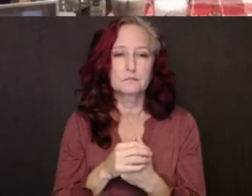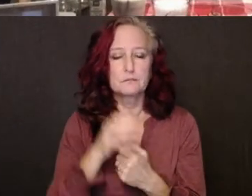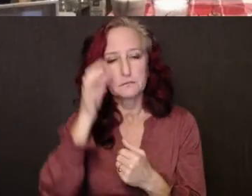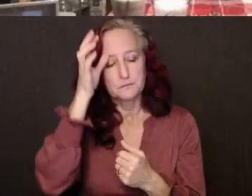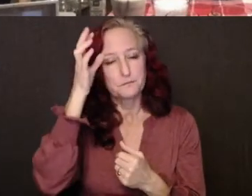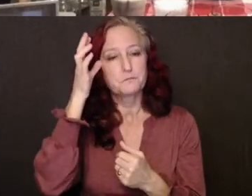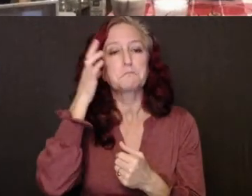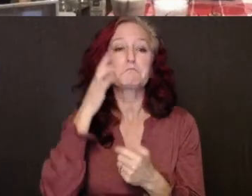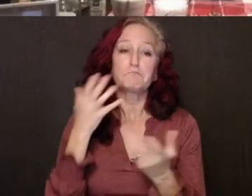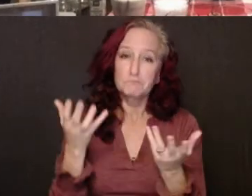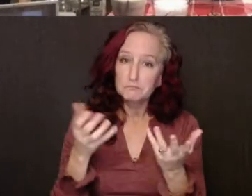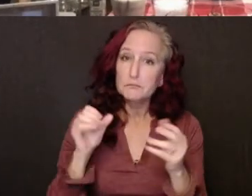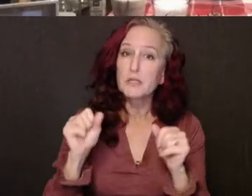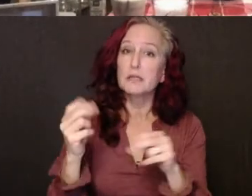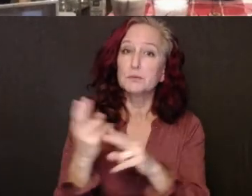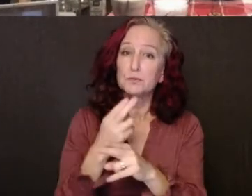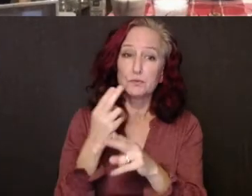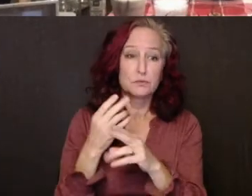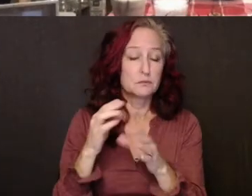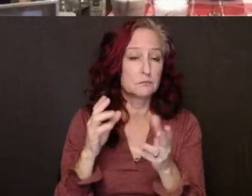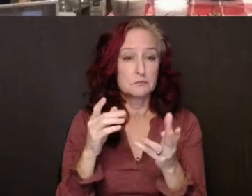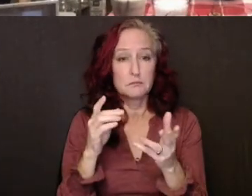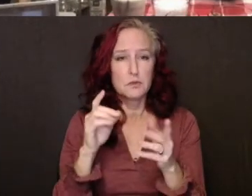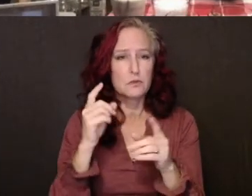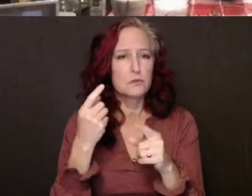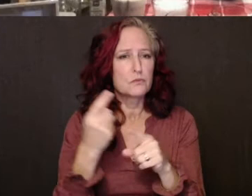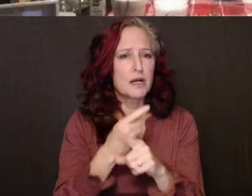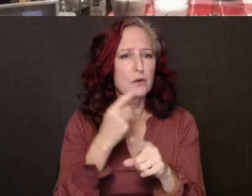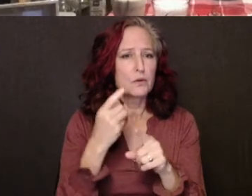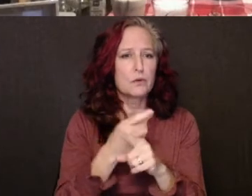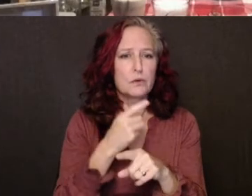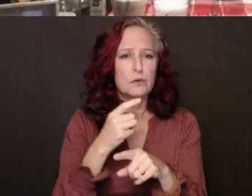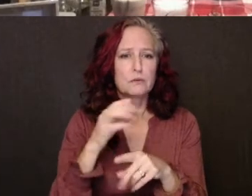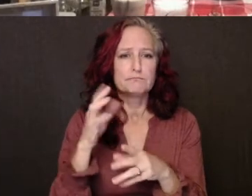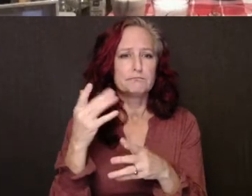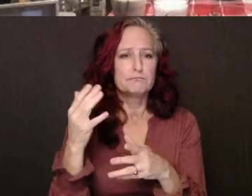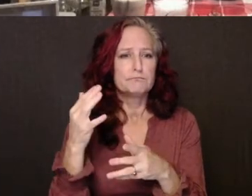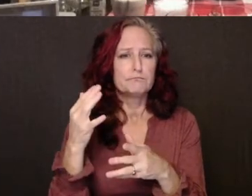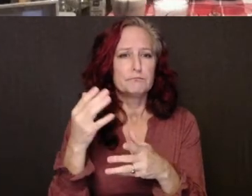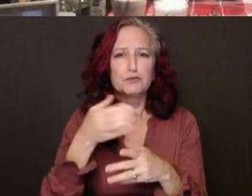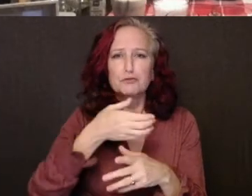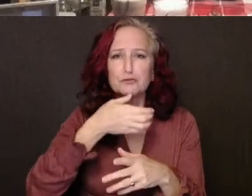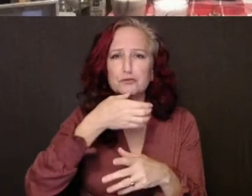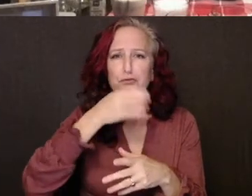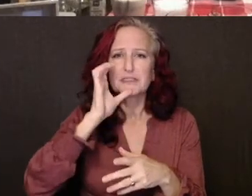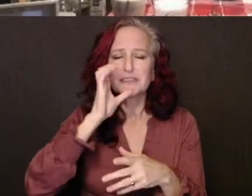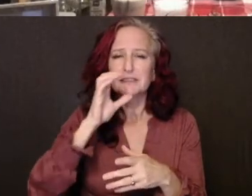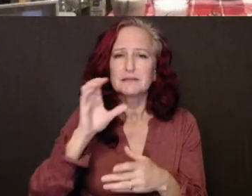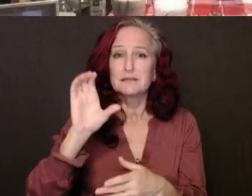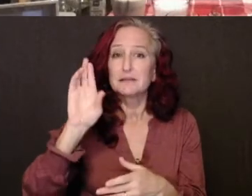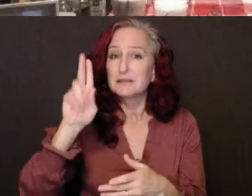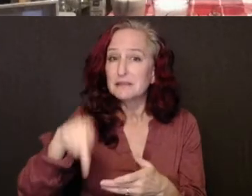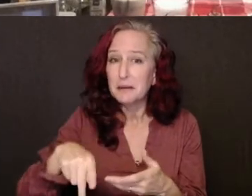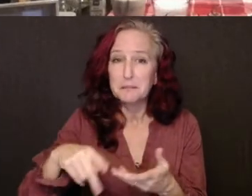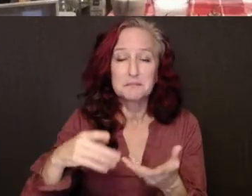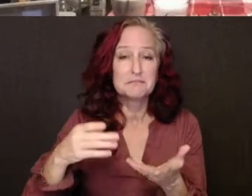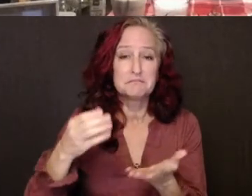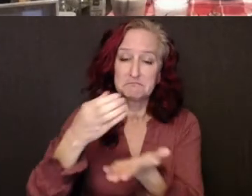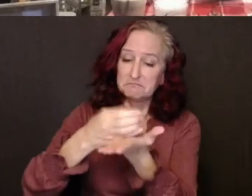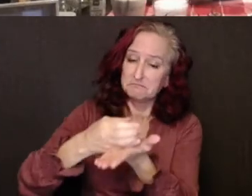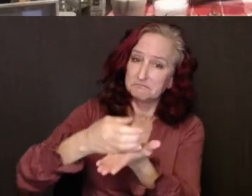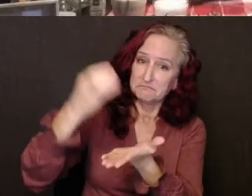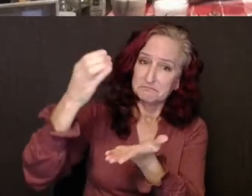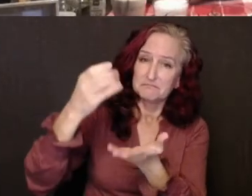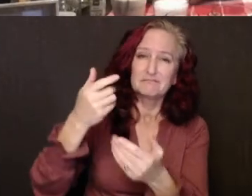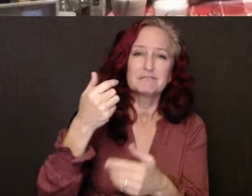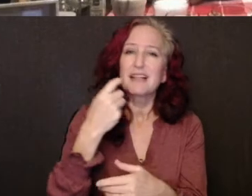of do a couple of layers of each, and that would kind of make the base of the jar. If people